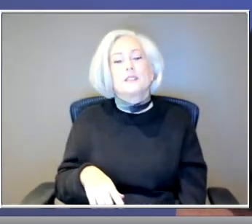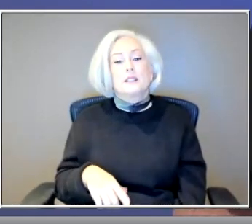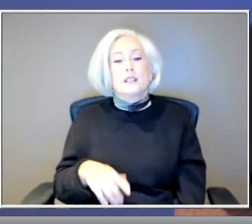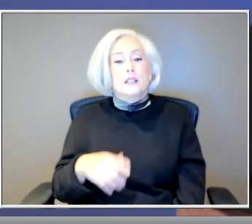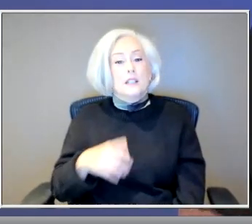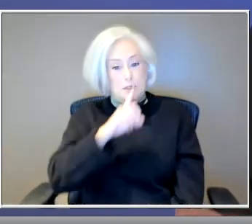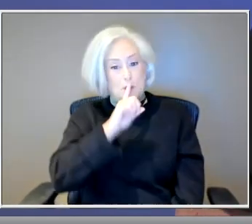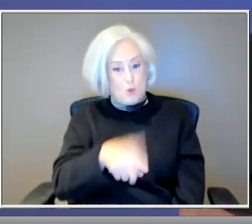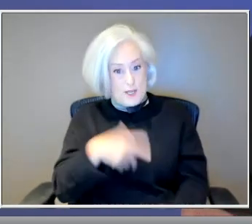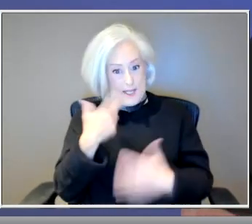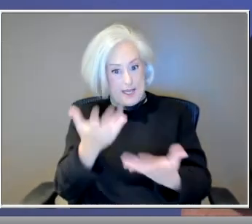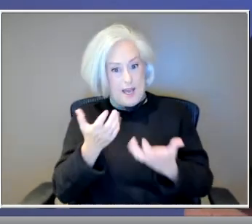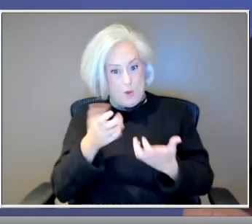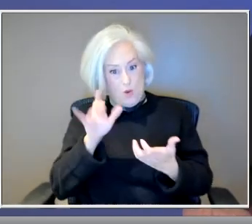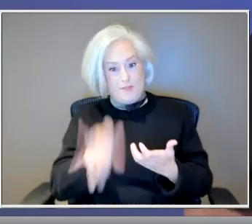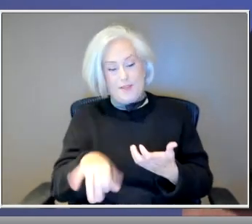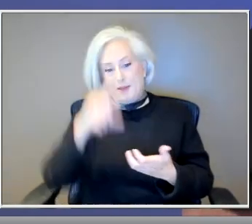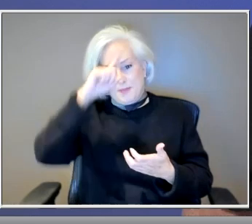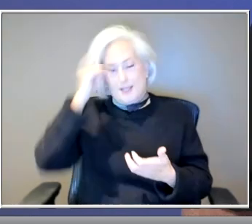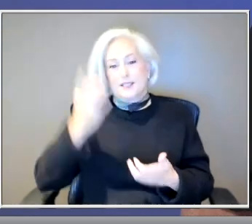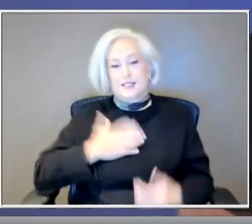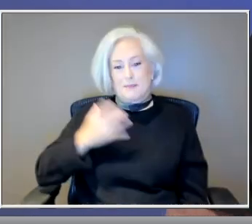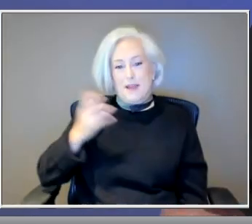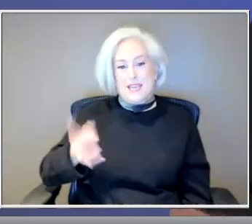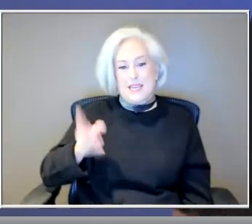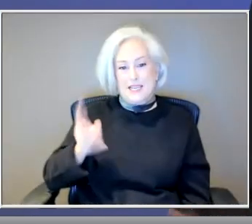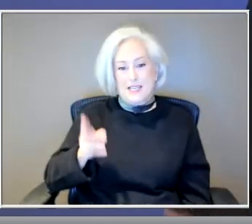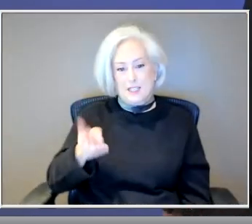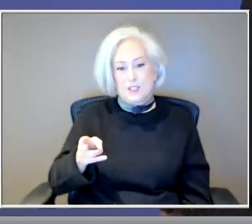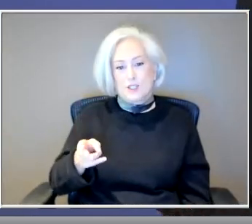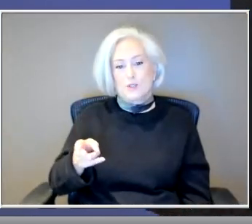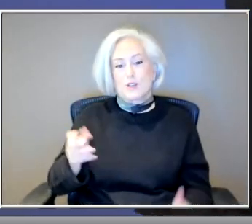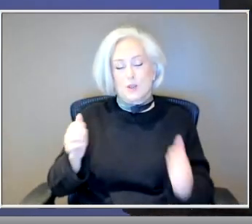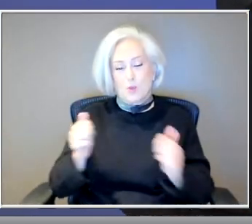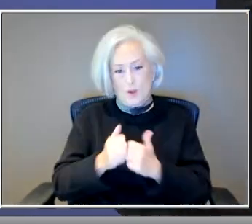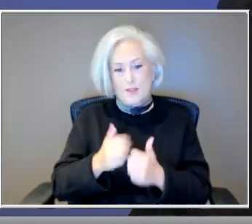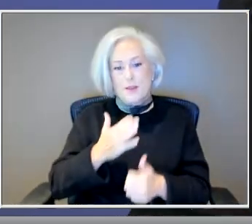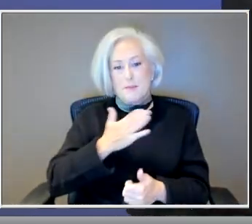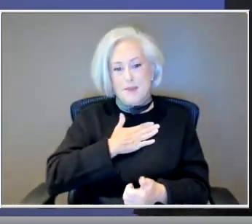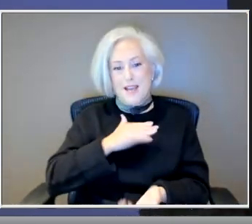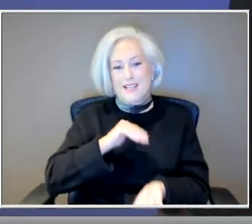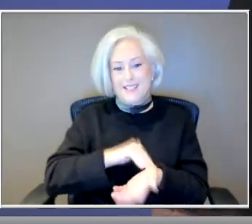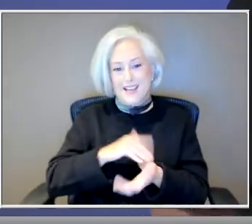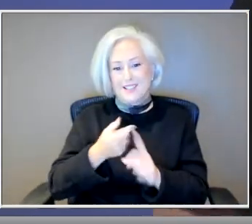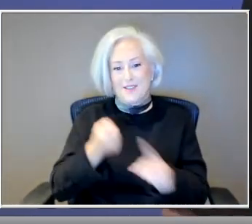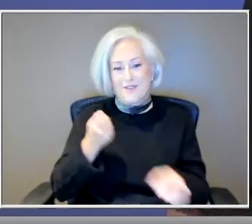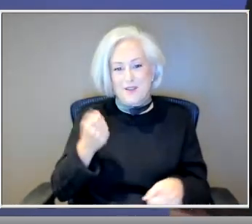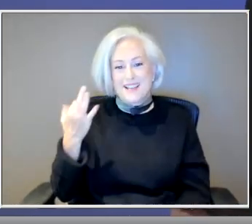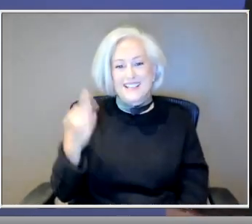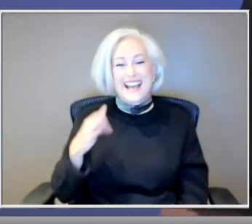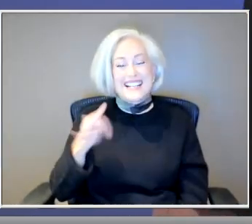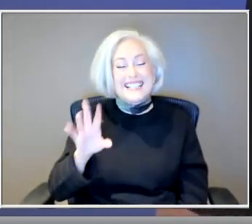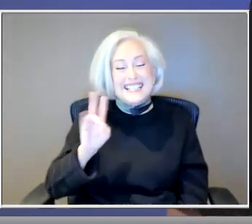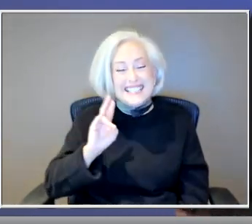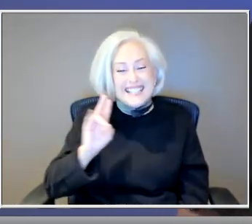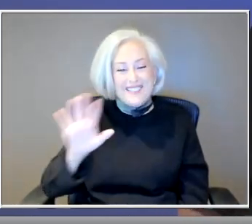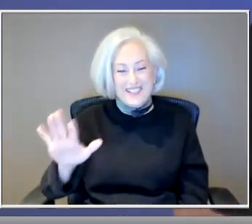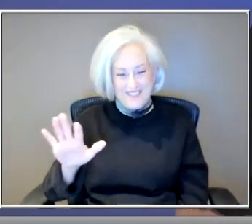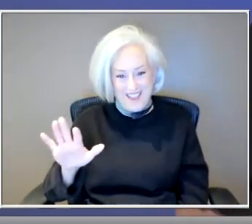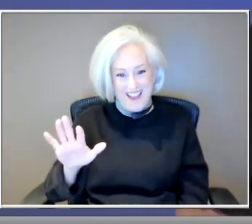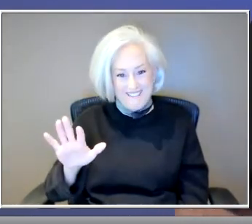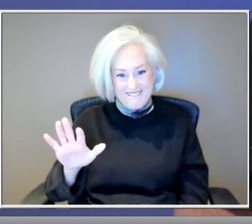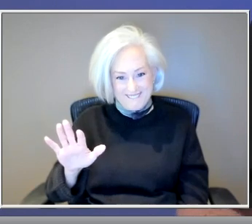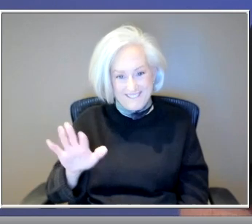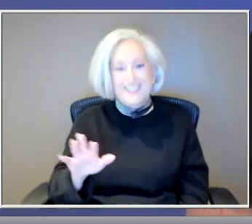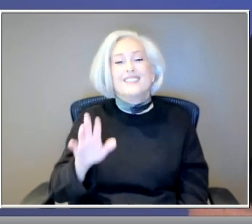because of my history with my physician from 1975 in University of Alabama,